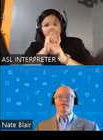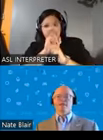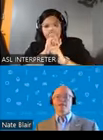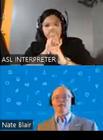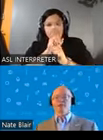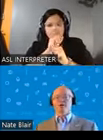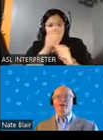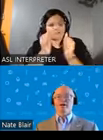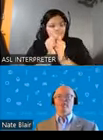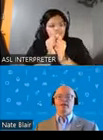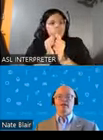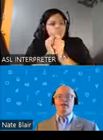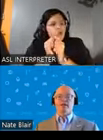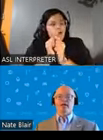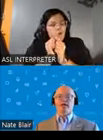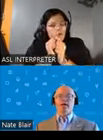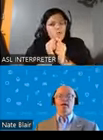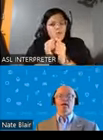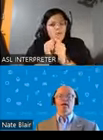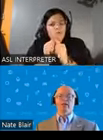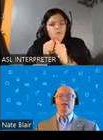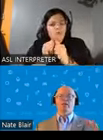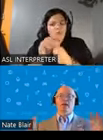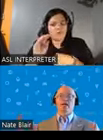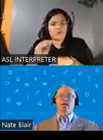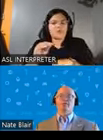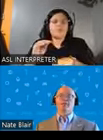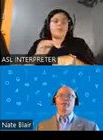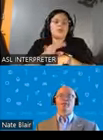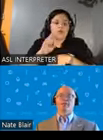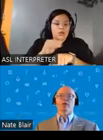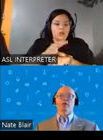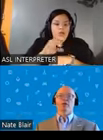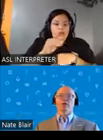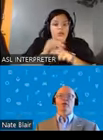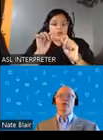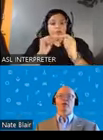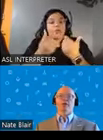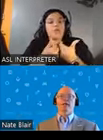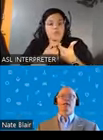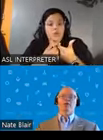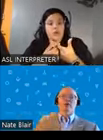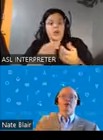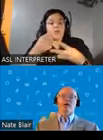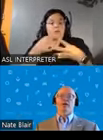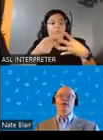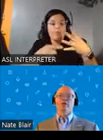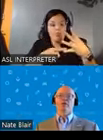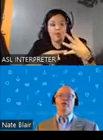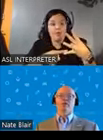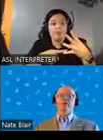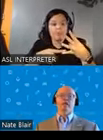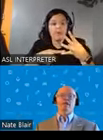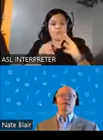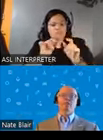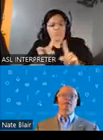and they're familiar with our process to try and come up with four initial scenarios that take into account a number